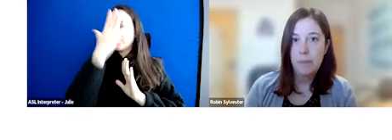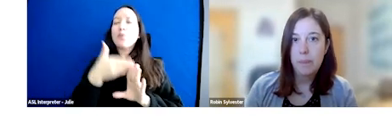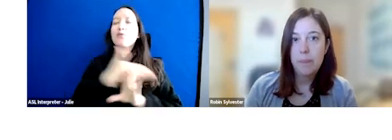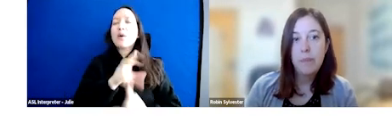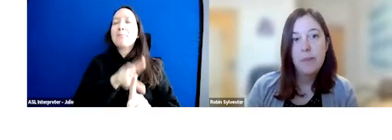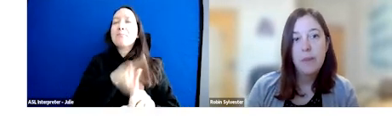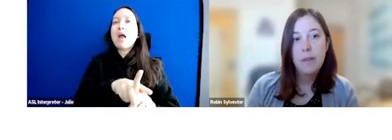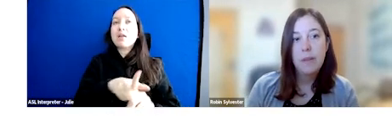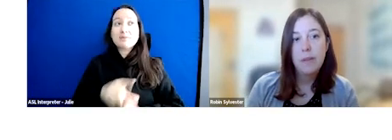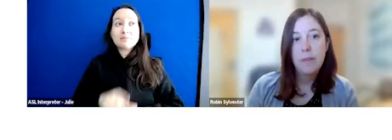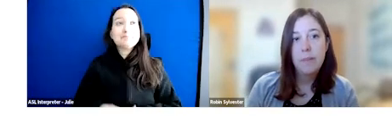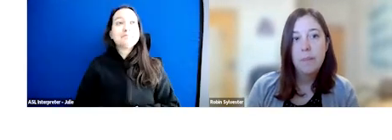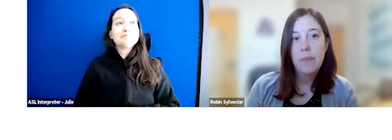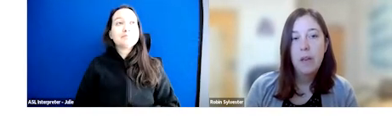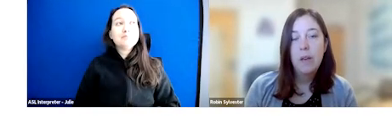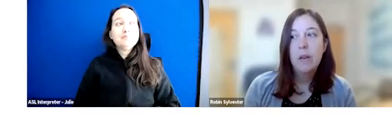grants.